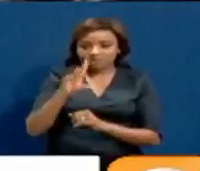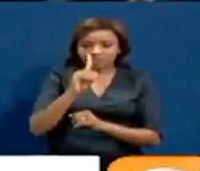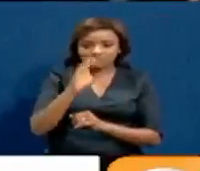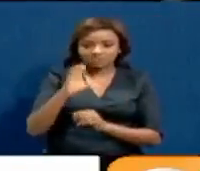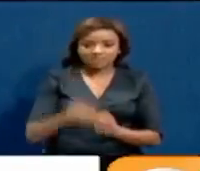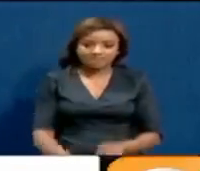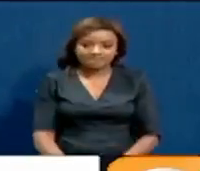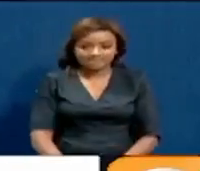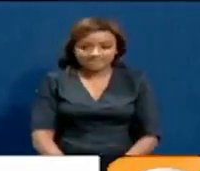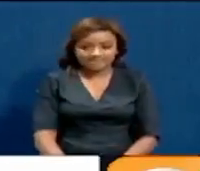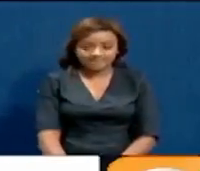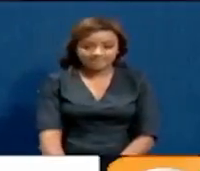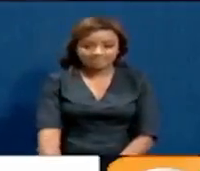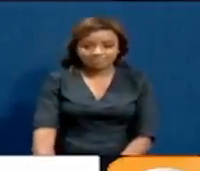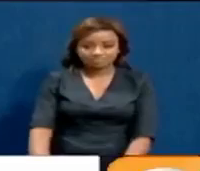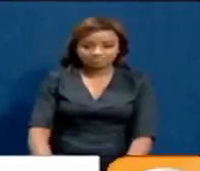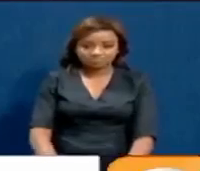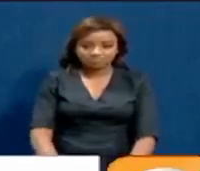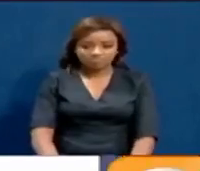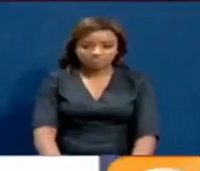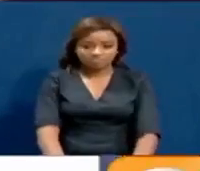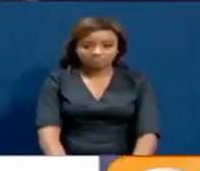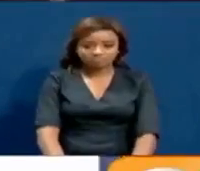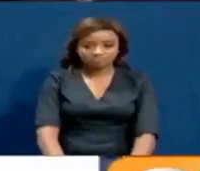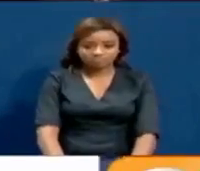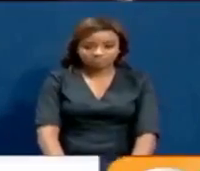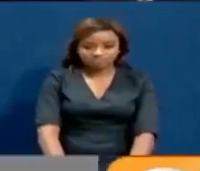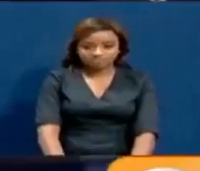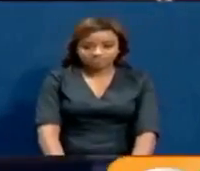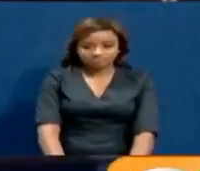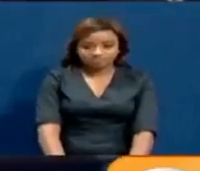D.C. Wahiga Mwaura, Citizen TV.